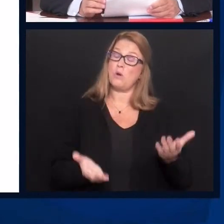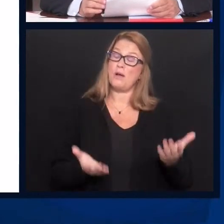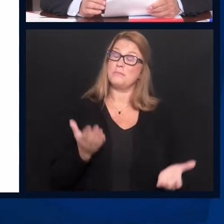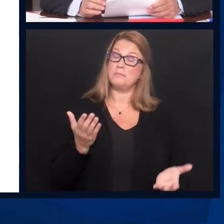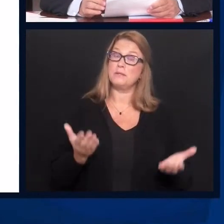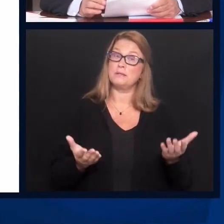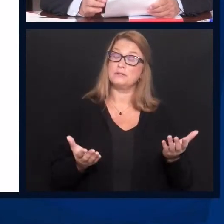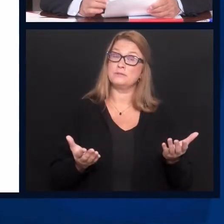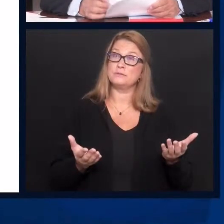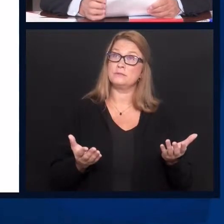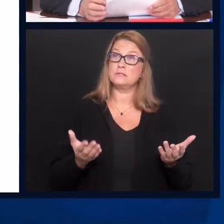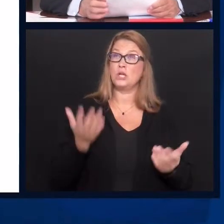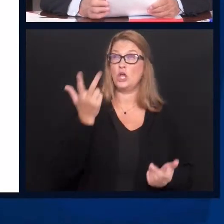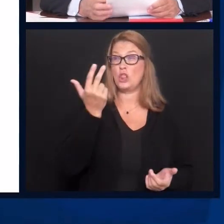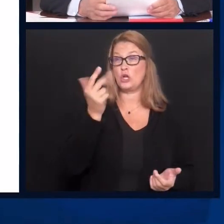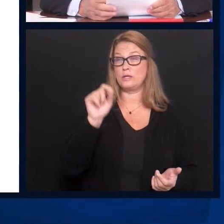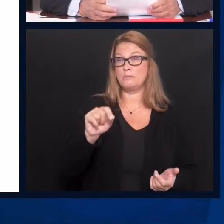at